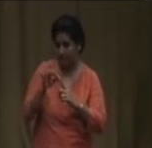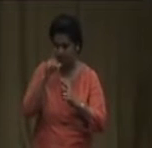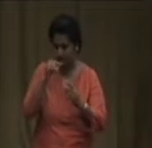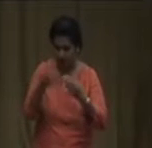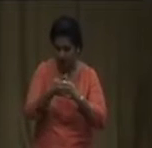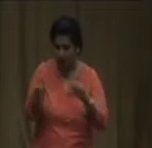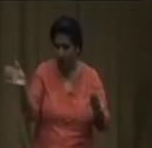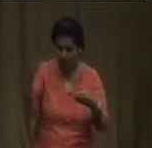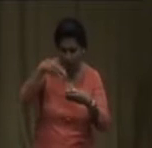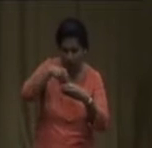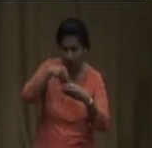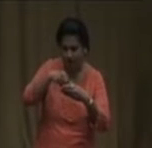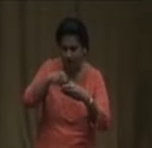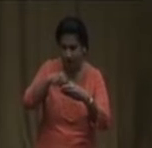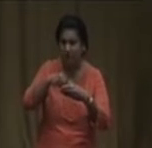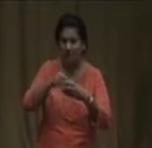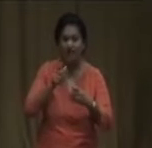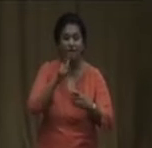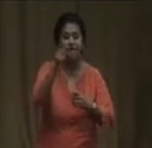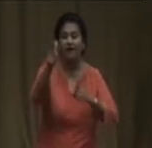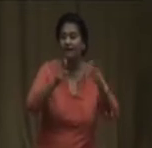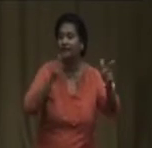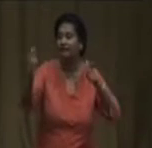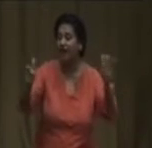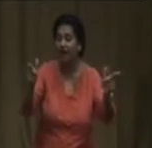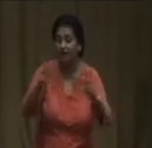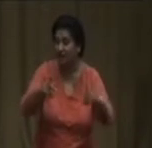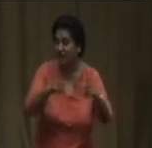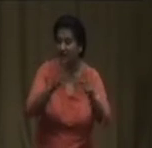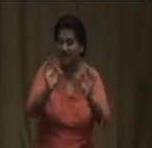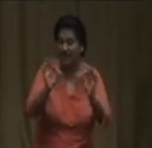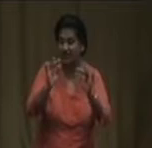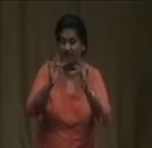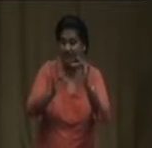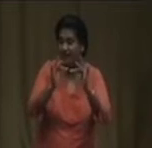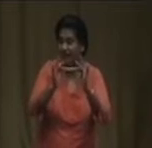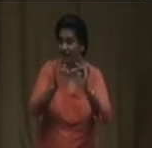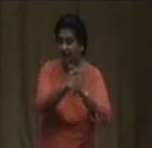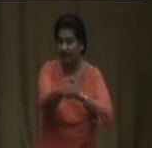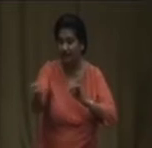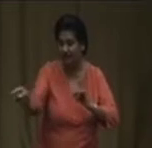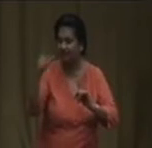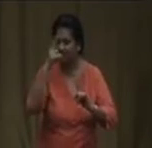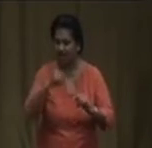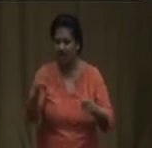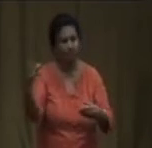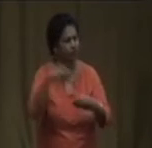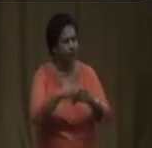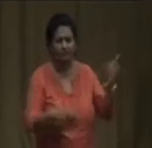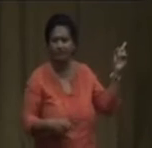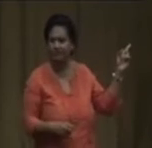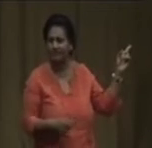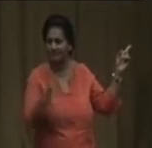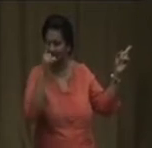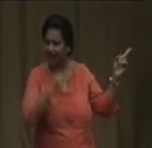content available in remote locations that do not have reliable or affordable internet connectivity. So I'm just mentioning